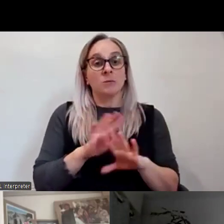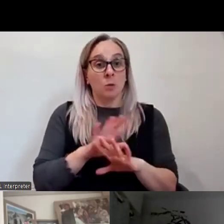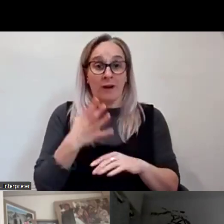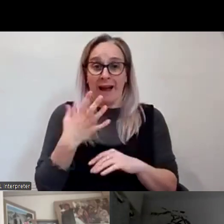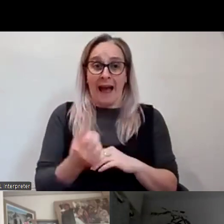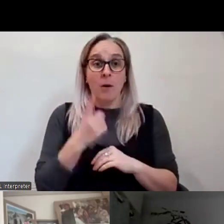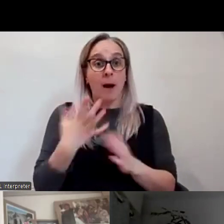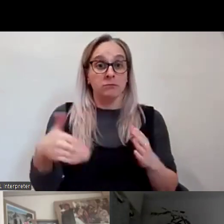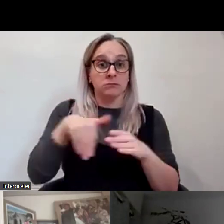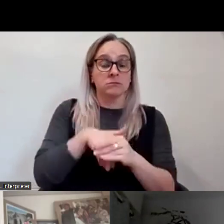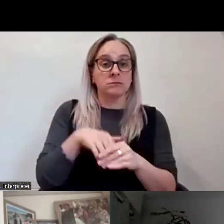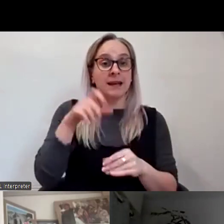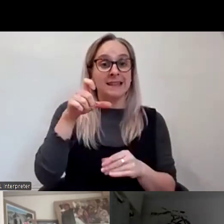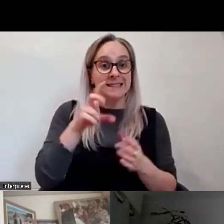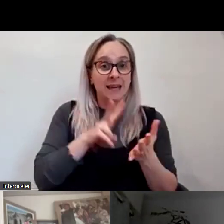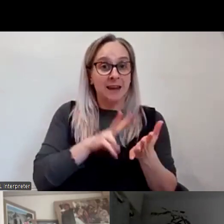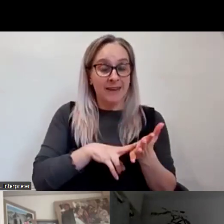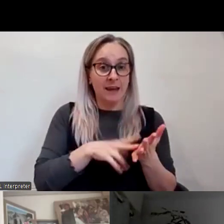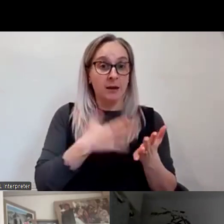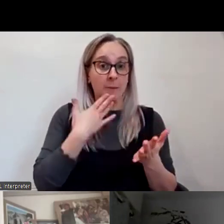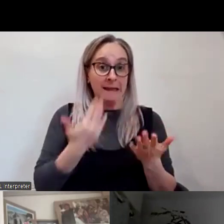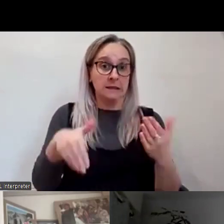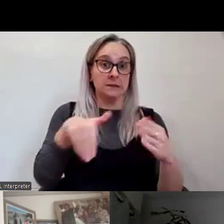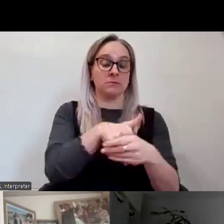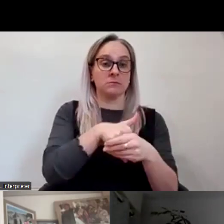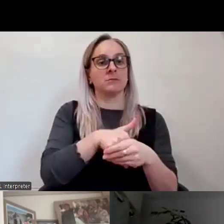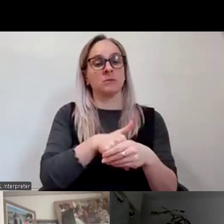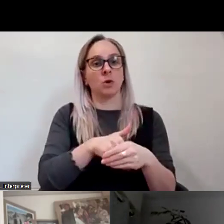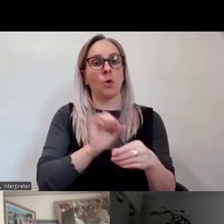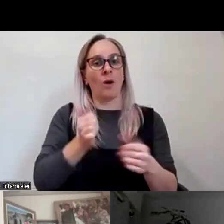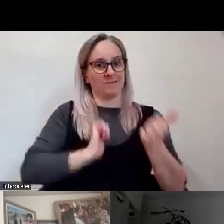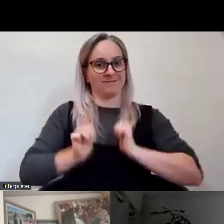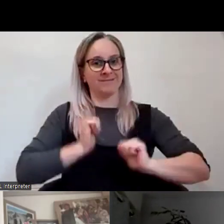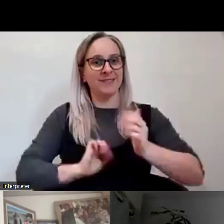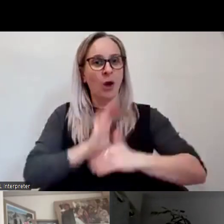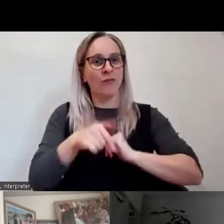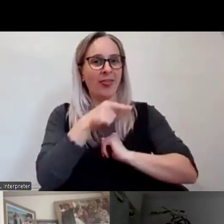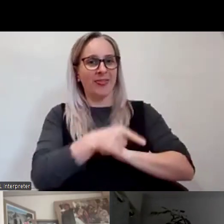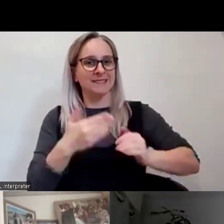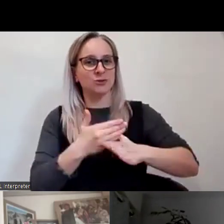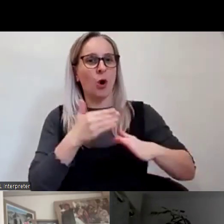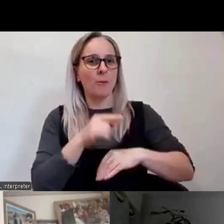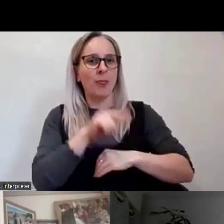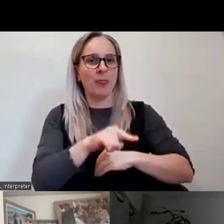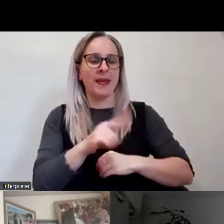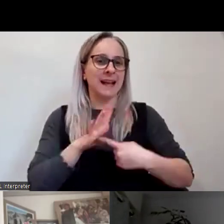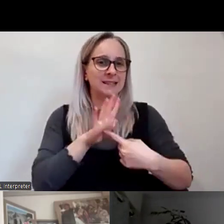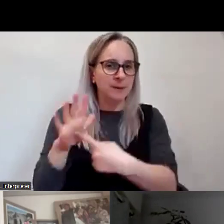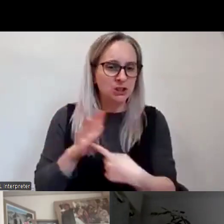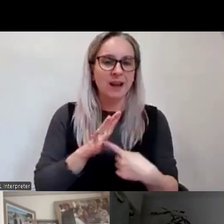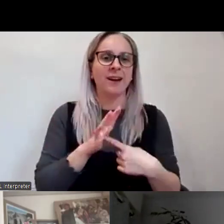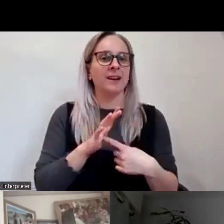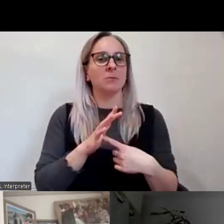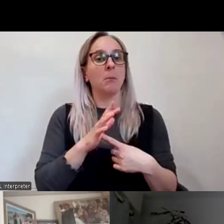do include, major pieces of work that you're particularly proud of or you want to particularly draw our attention to that illustrates the range of